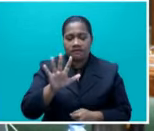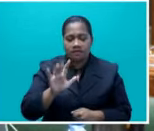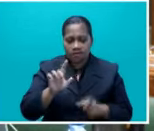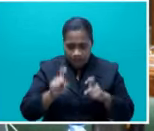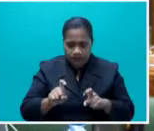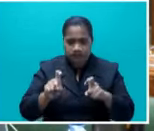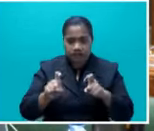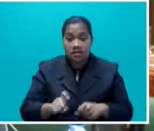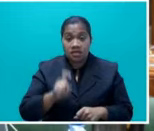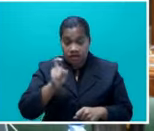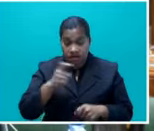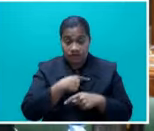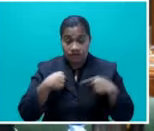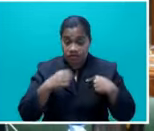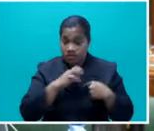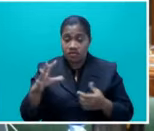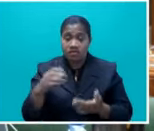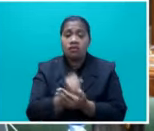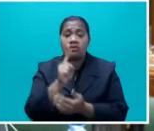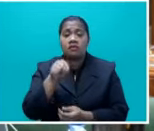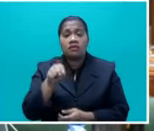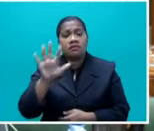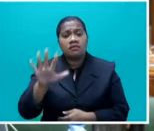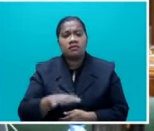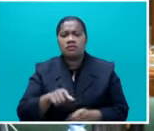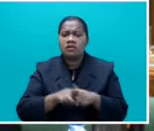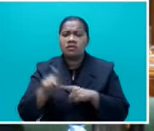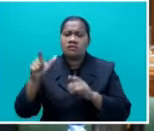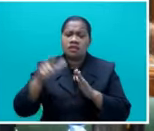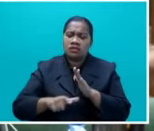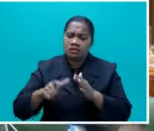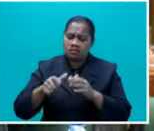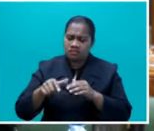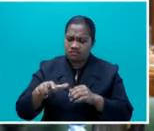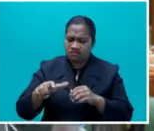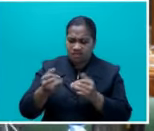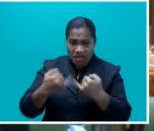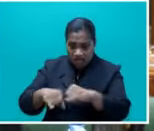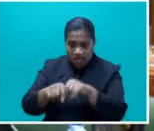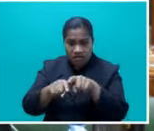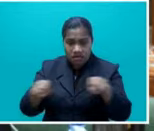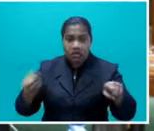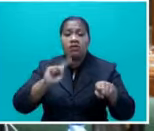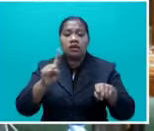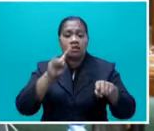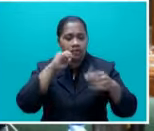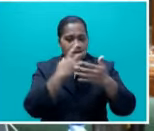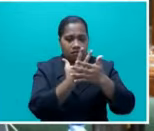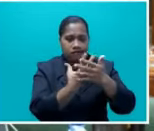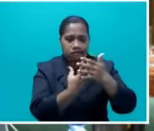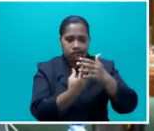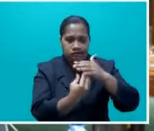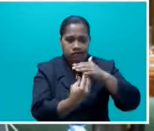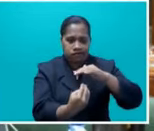we don't get to 1.5, most of these low-lying islands, Madam Speaker, will be underwater in the next few years. And that